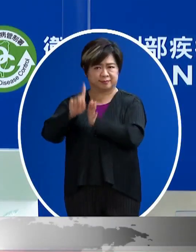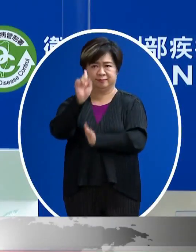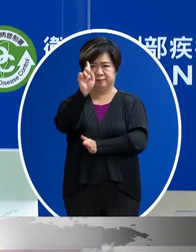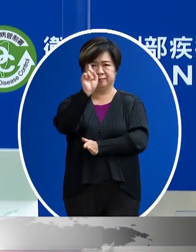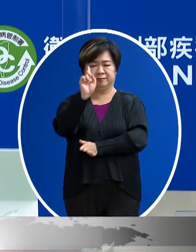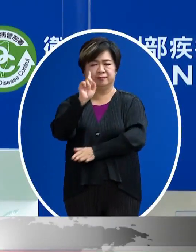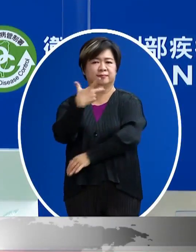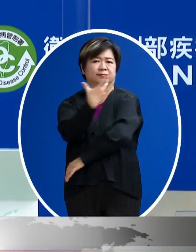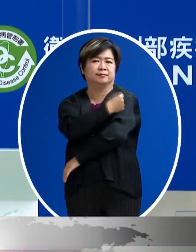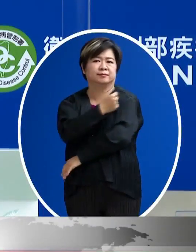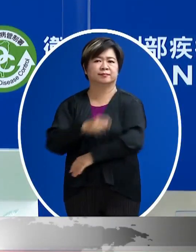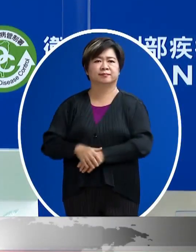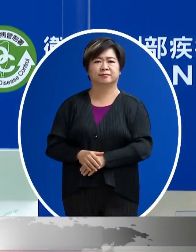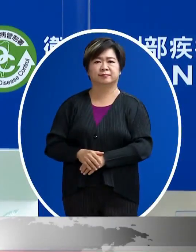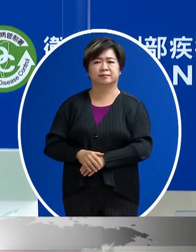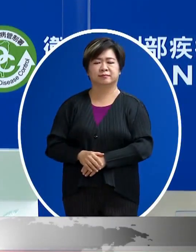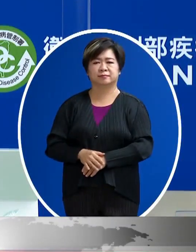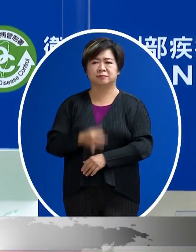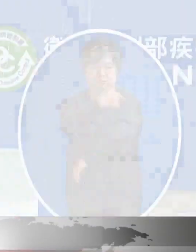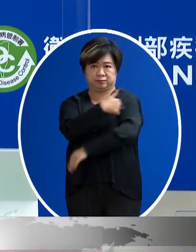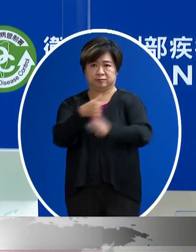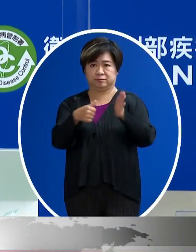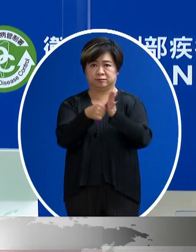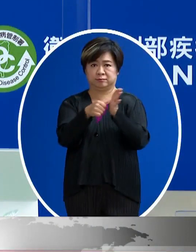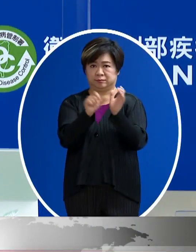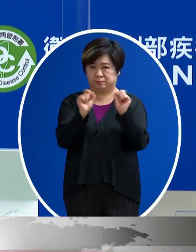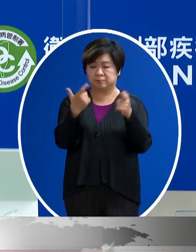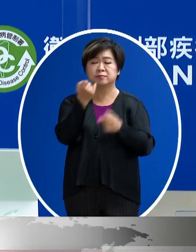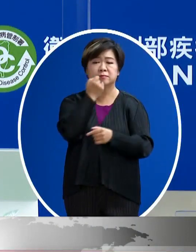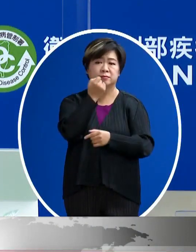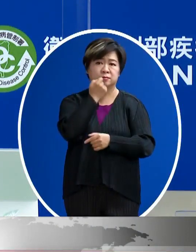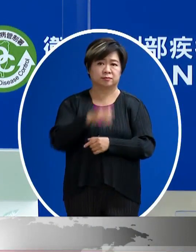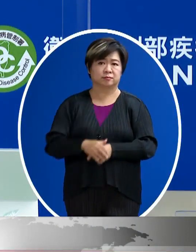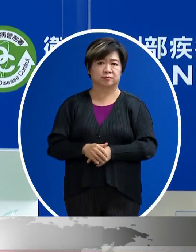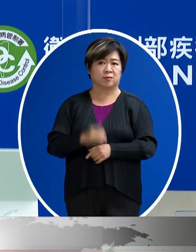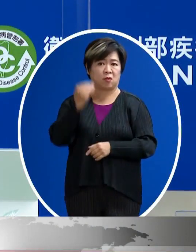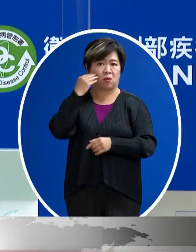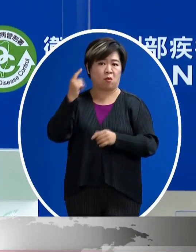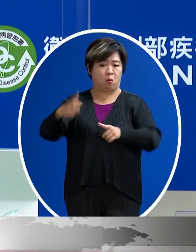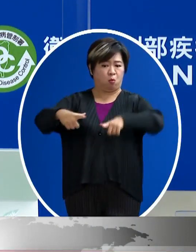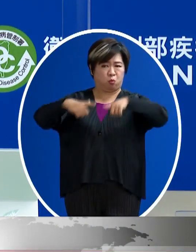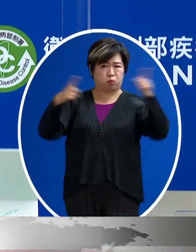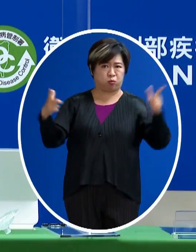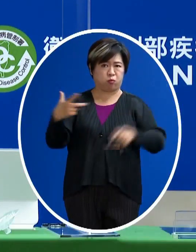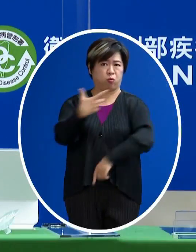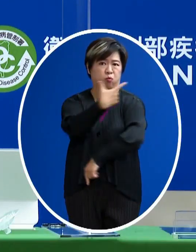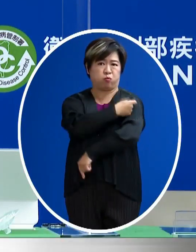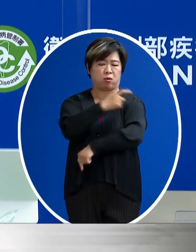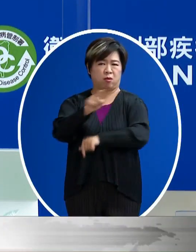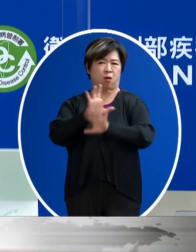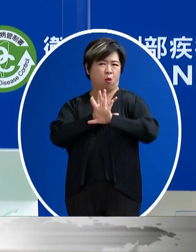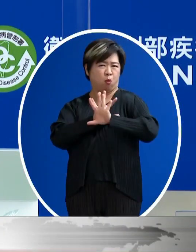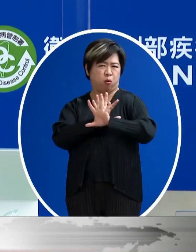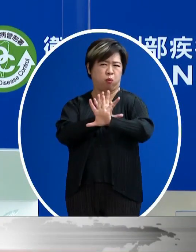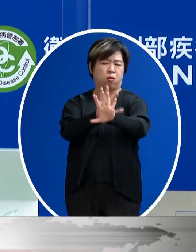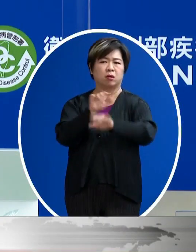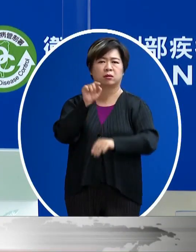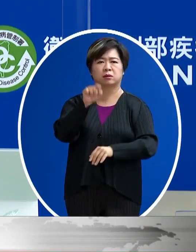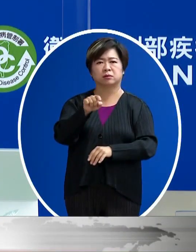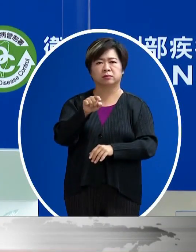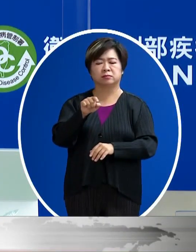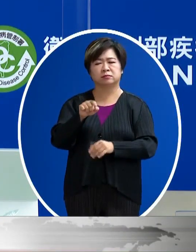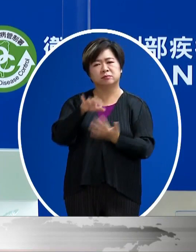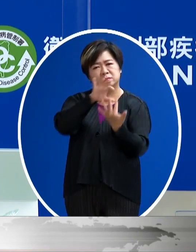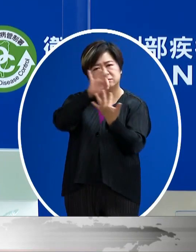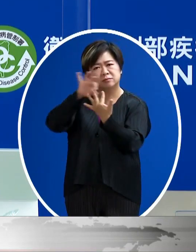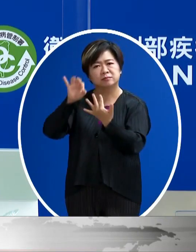Right now, we recommend that clinics only offer one kind of vaccine to prevent any errors. If it's a large vaccination site, of course they can have more